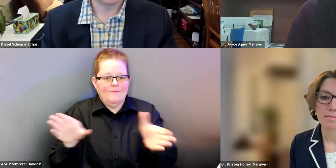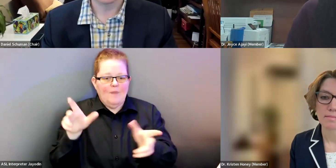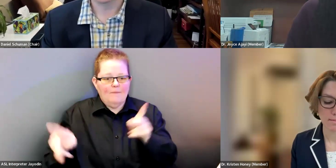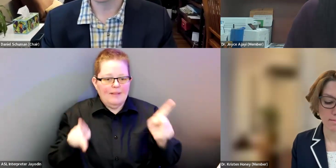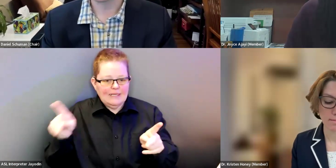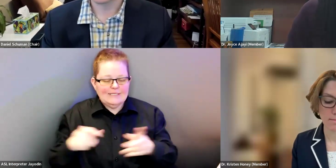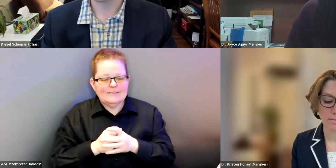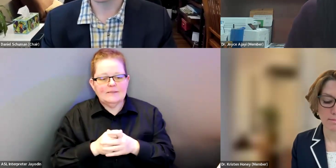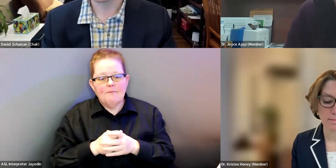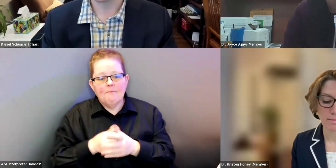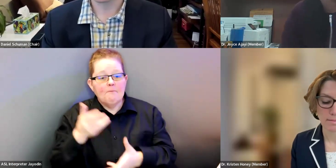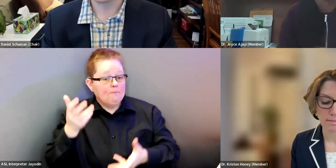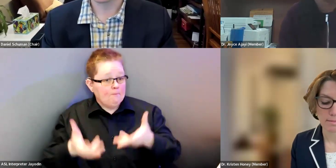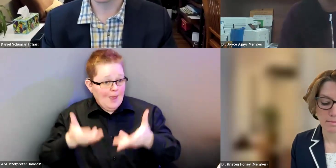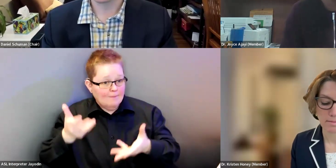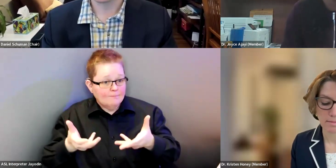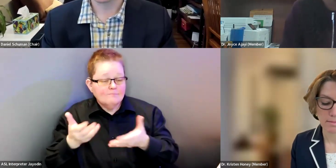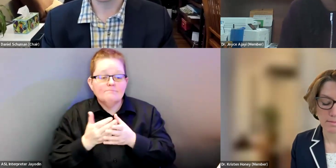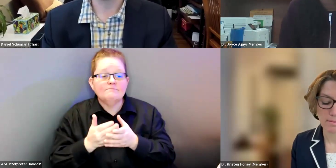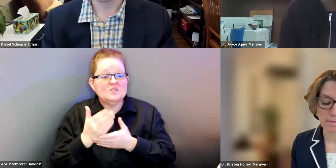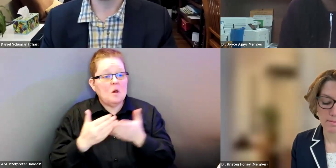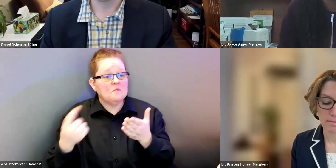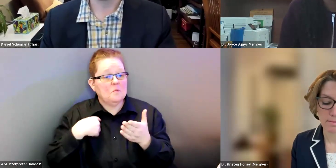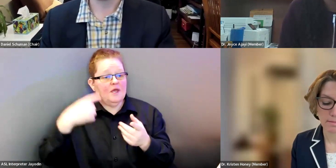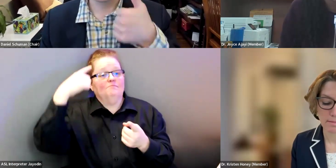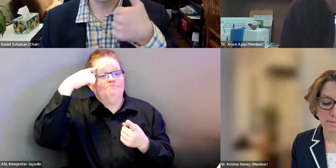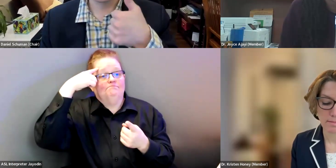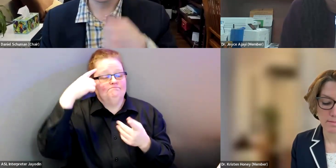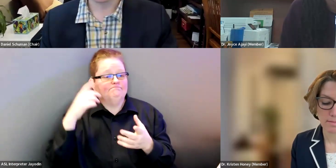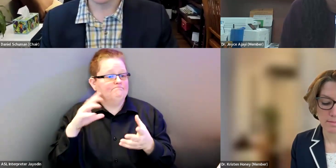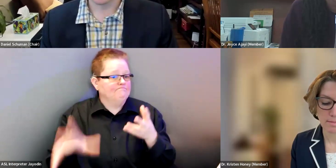Might be something to consider.